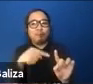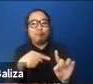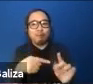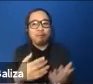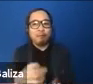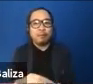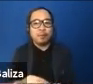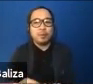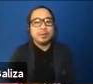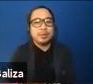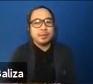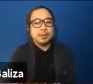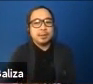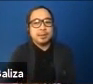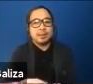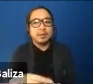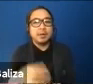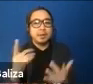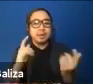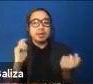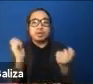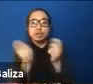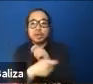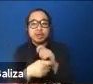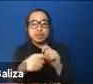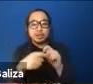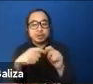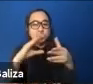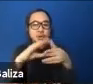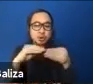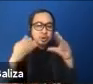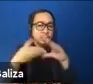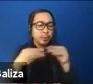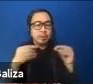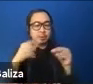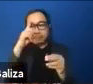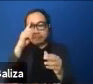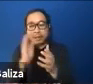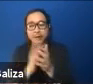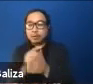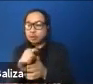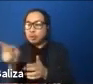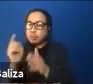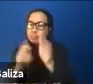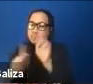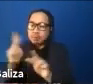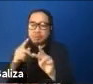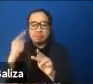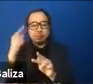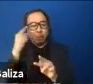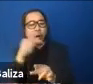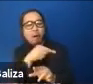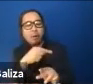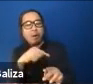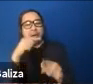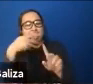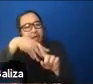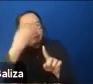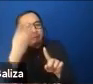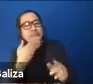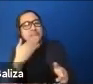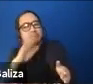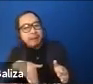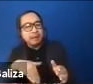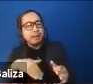and changing all the narratives that people believe being LGBT is bad and always facing